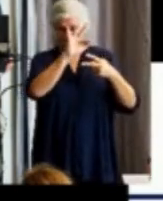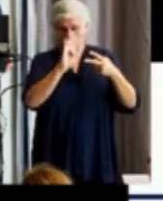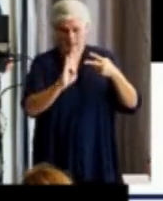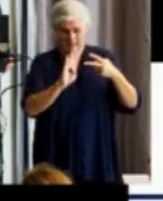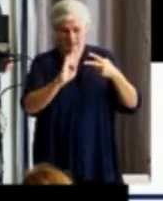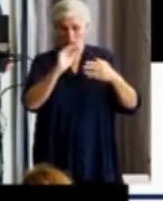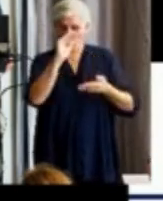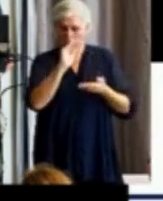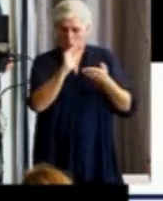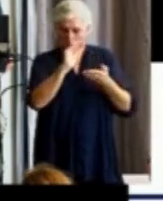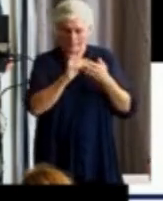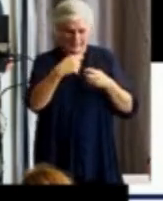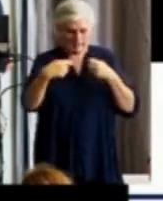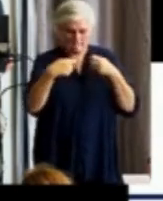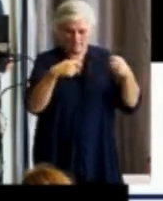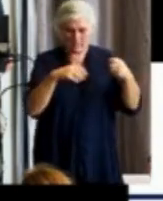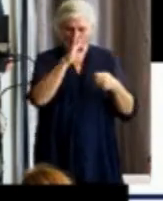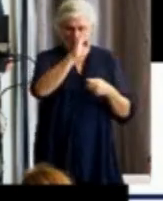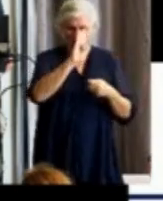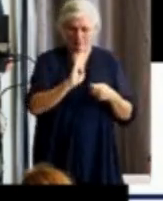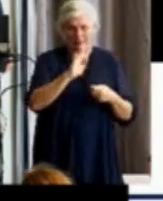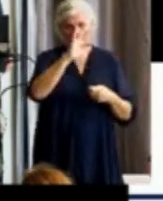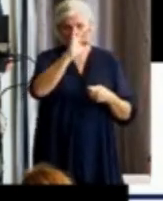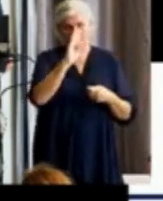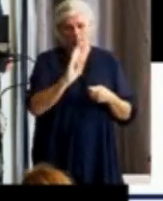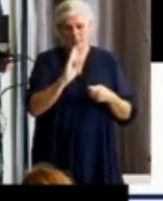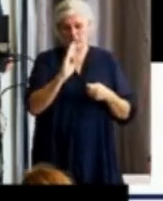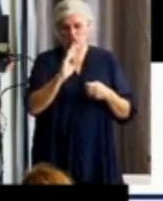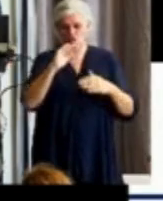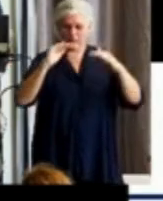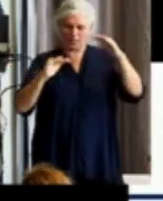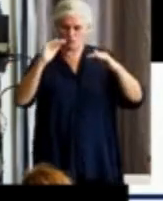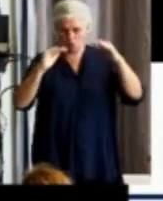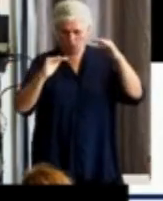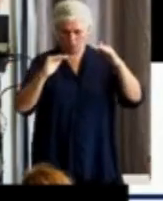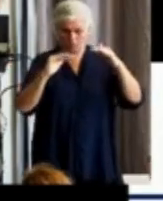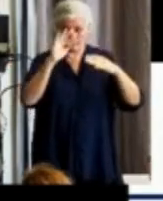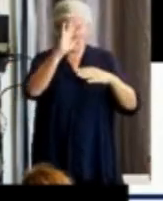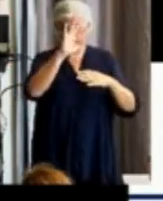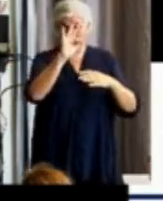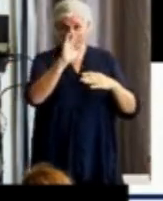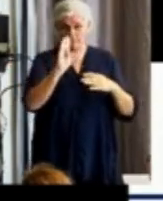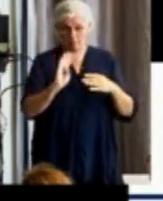lower. So we can measure this as an FB ratio, essentially the ratio of species belonging to